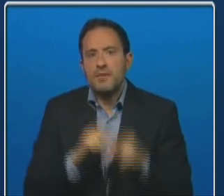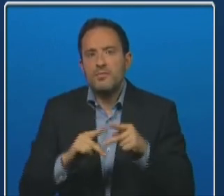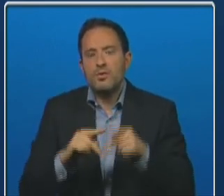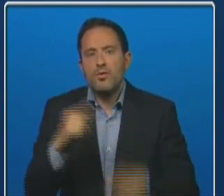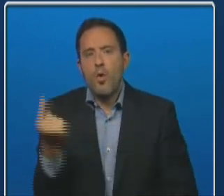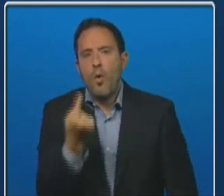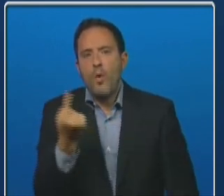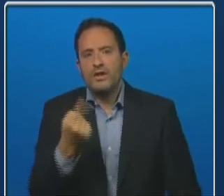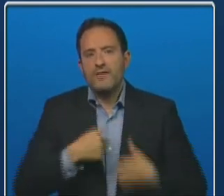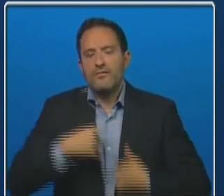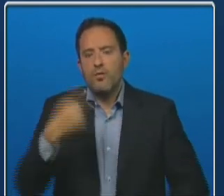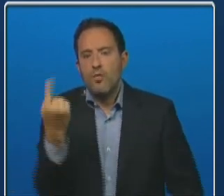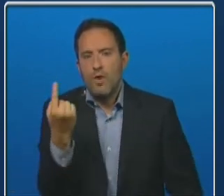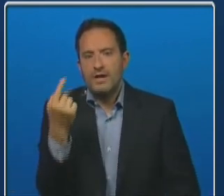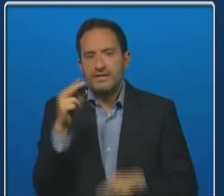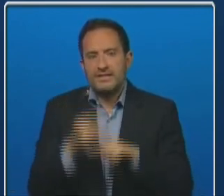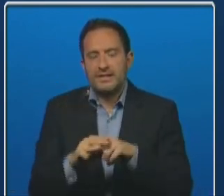only 1 seat.